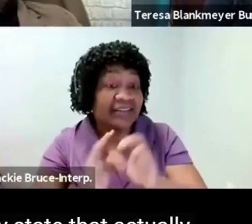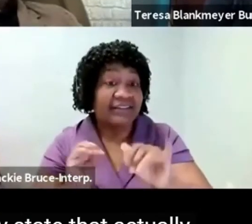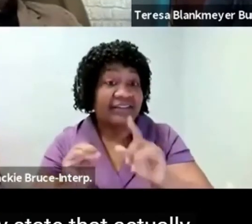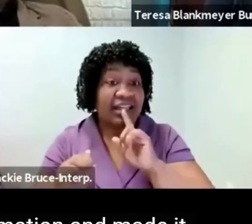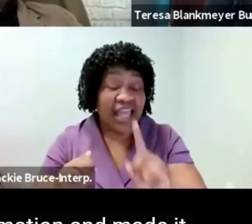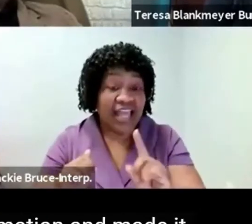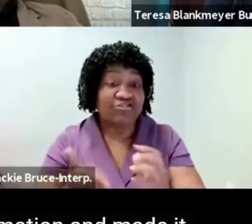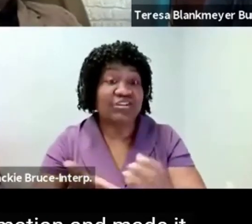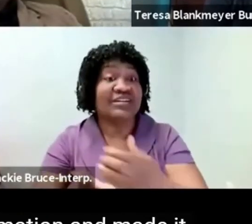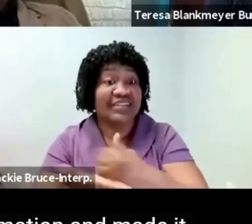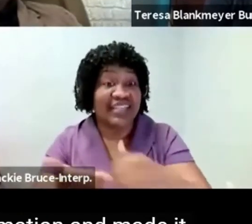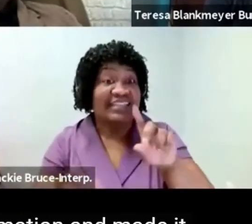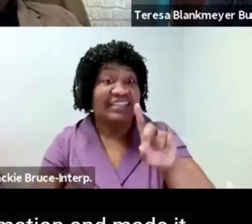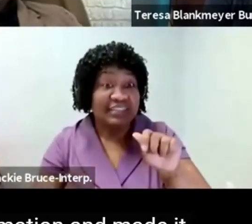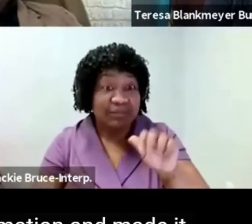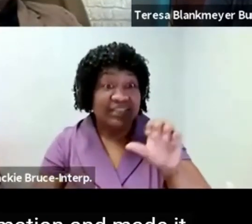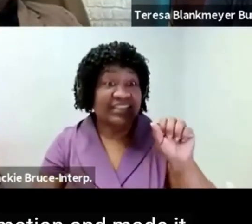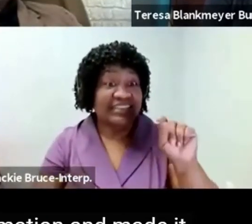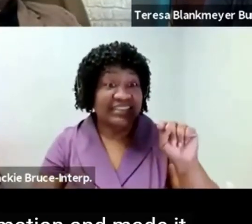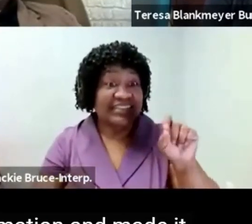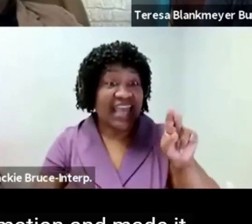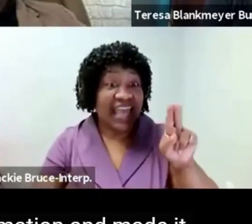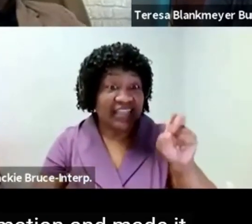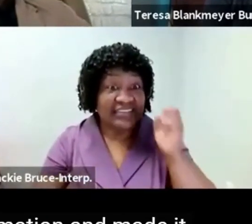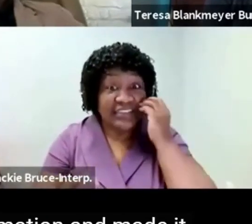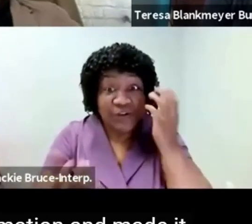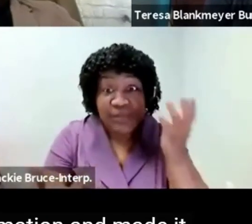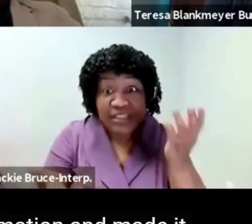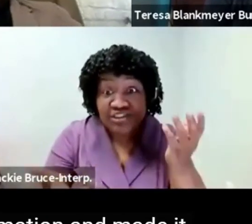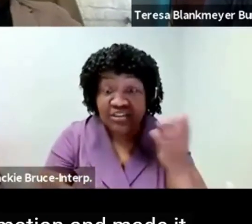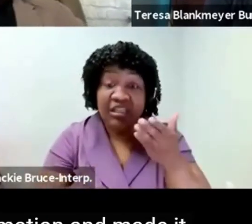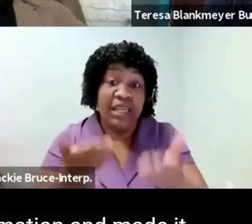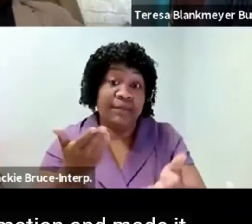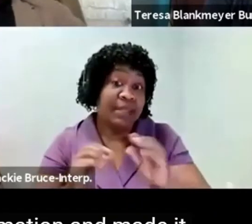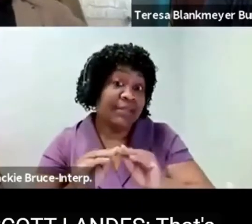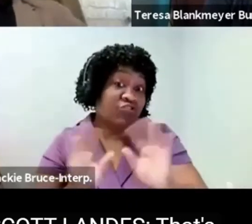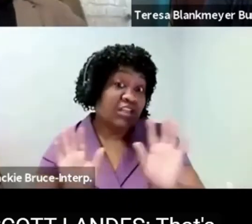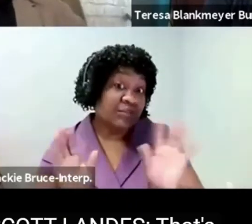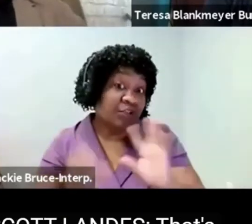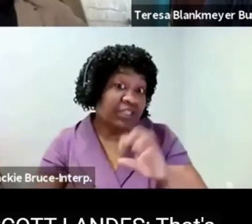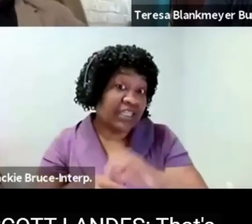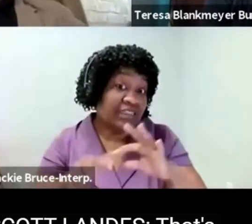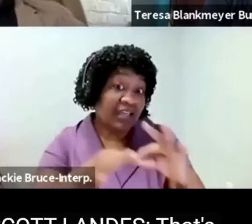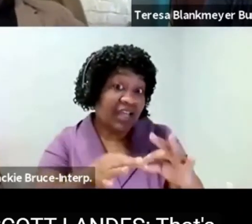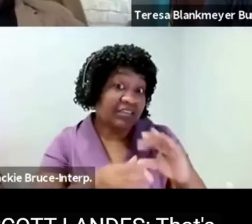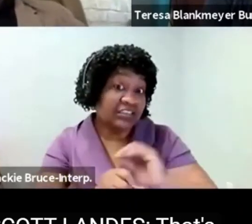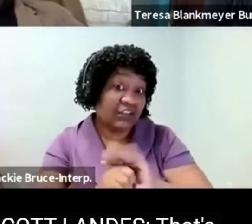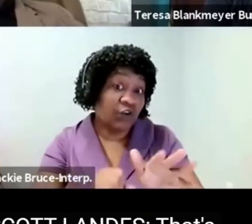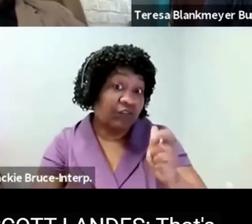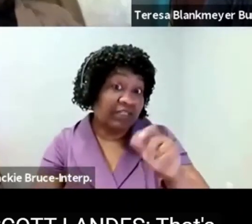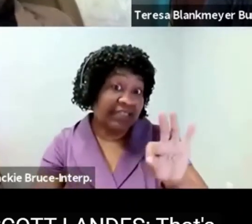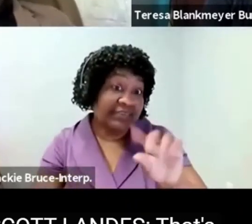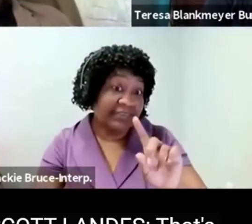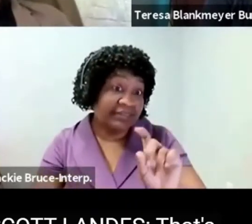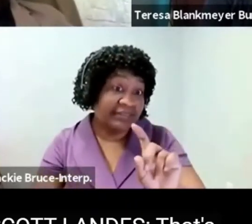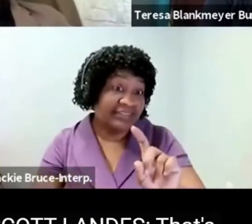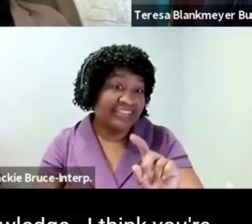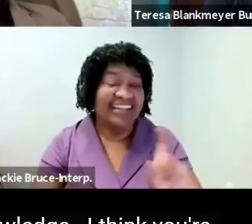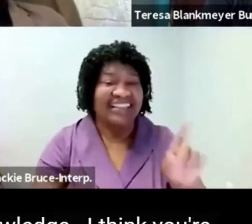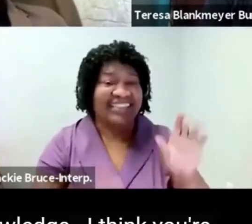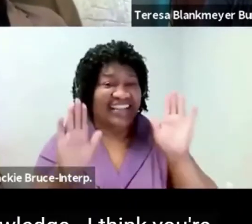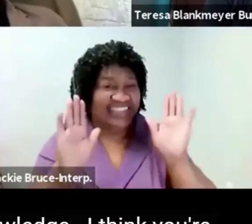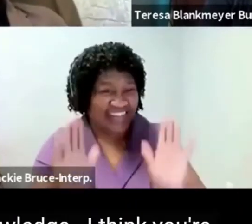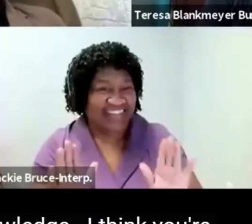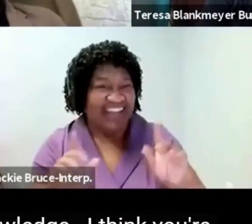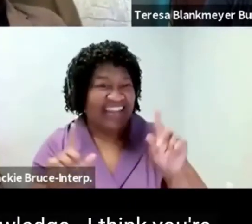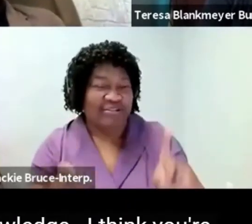actually collected disability status information and made it transparent in the context of COVID-19. It's a great question.